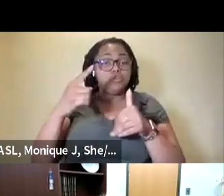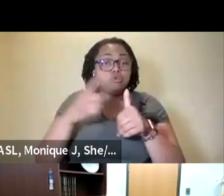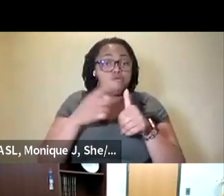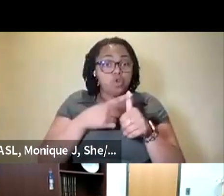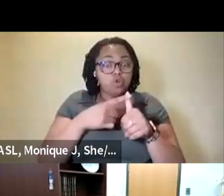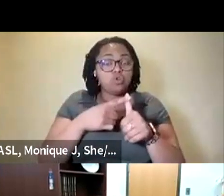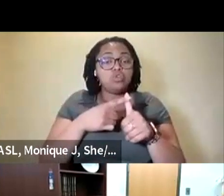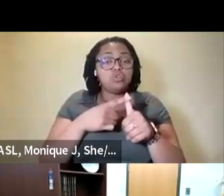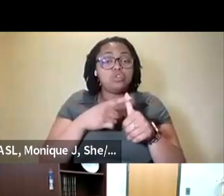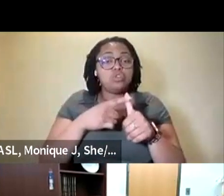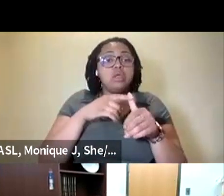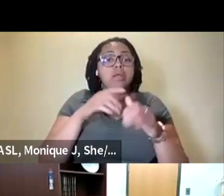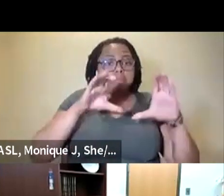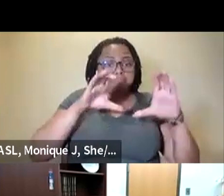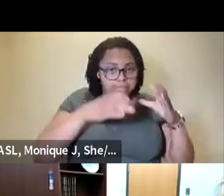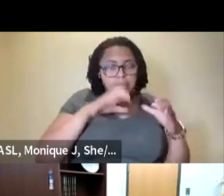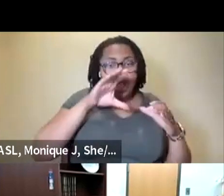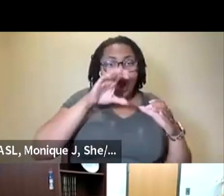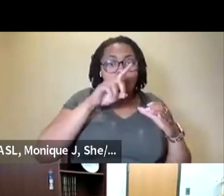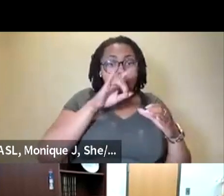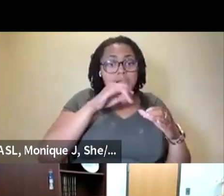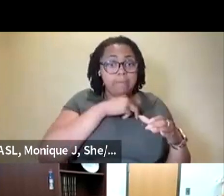terms?